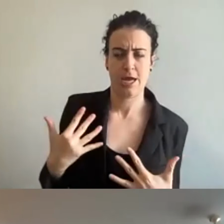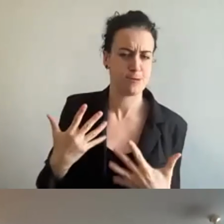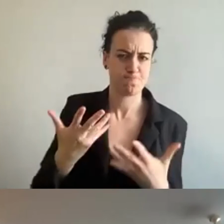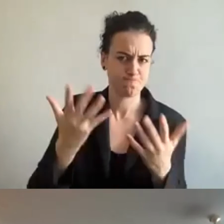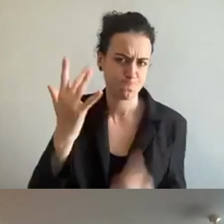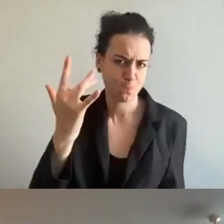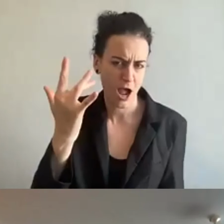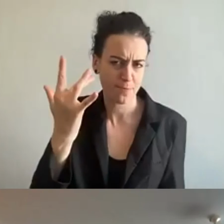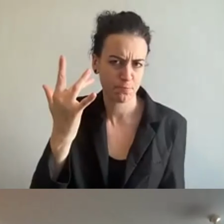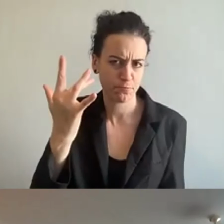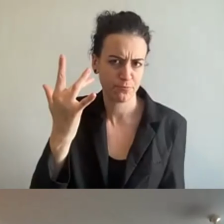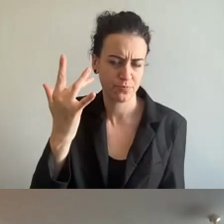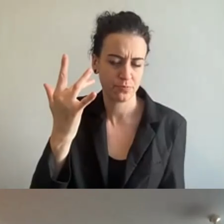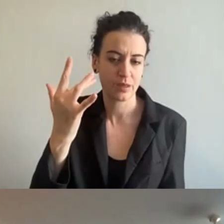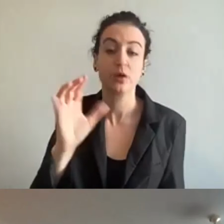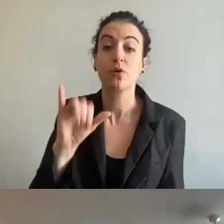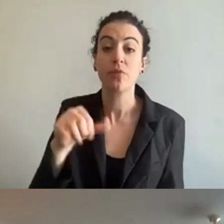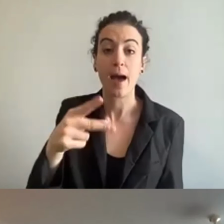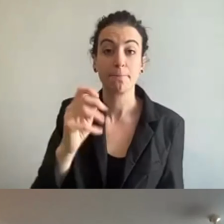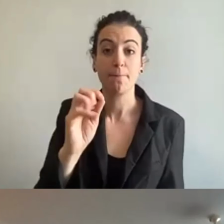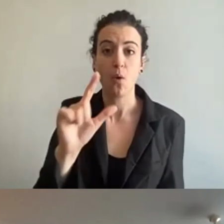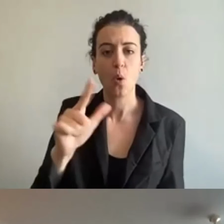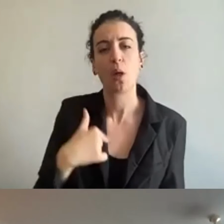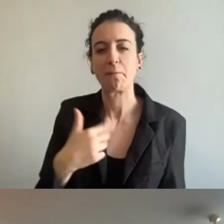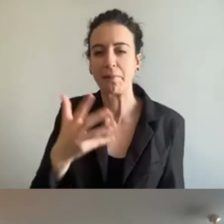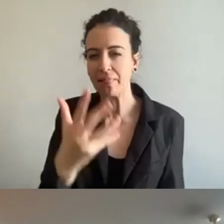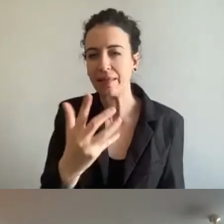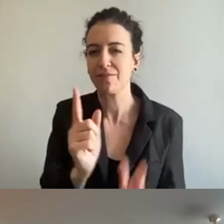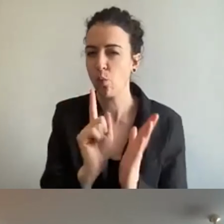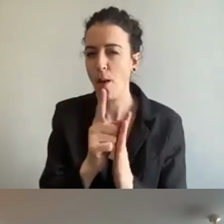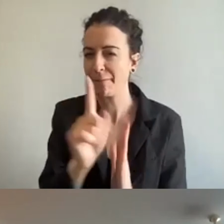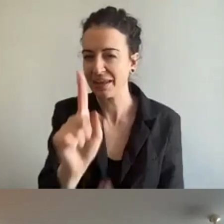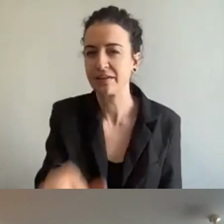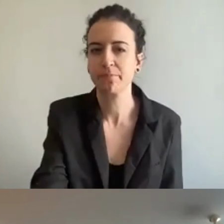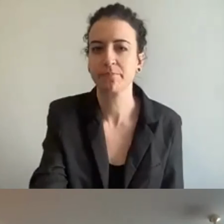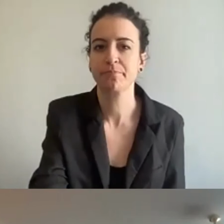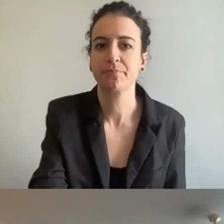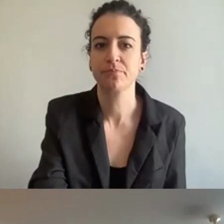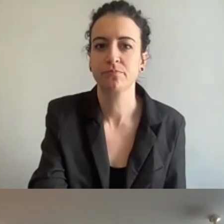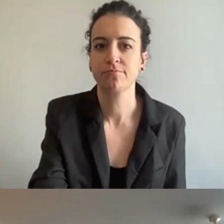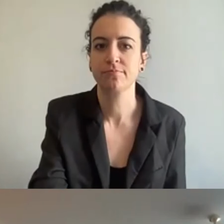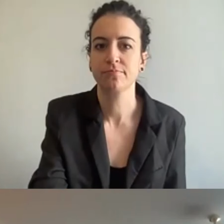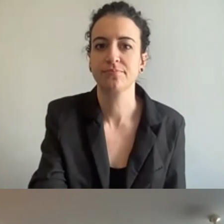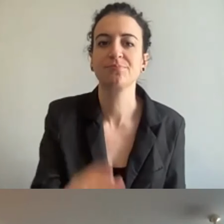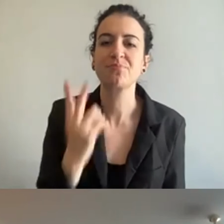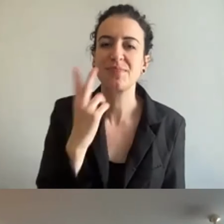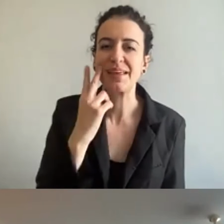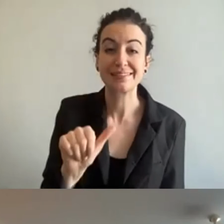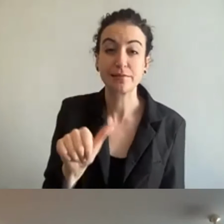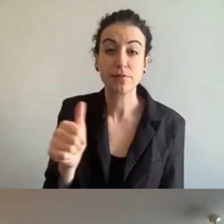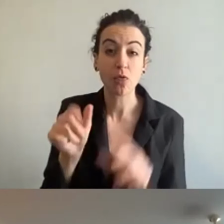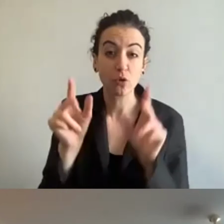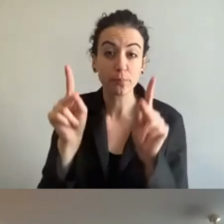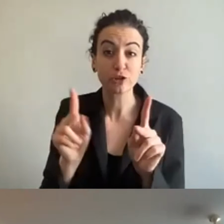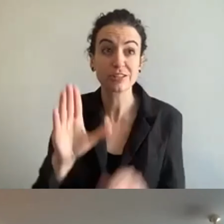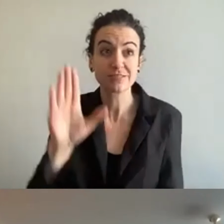Okay, I'm going to leave that one up for just a minute. Let's see, we have another person raising their hand here.